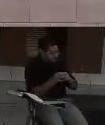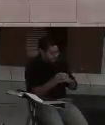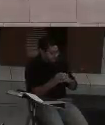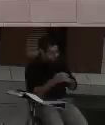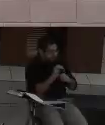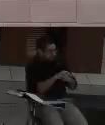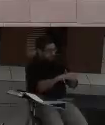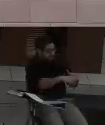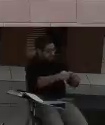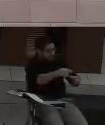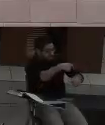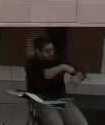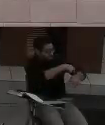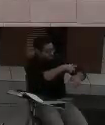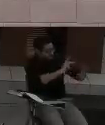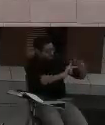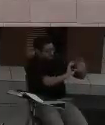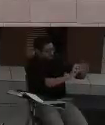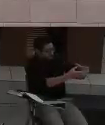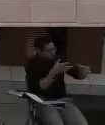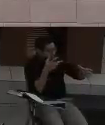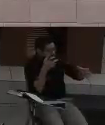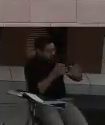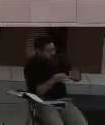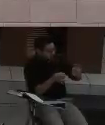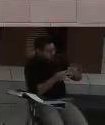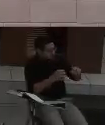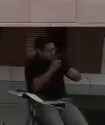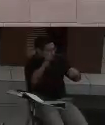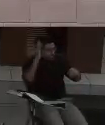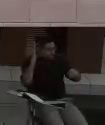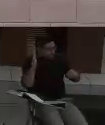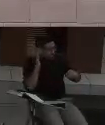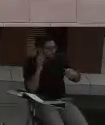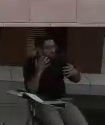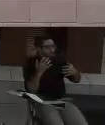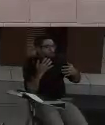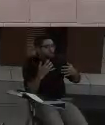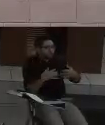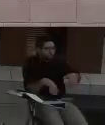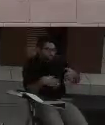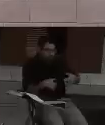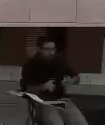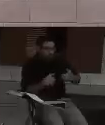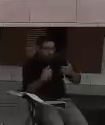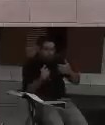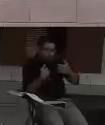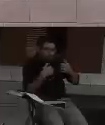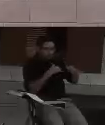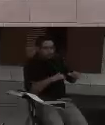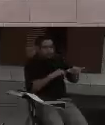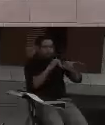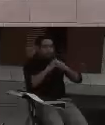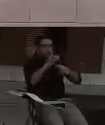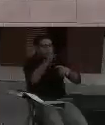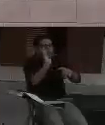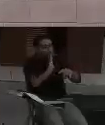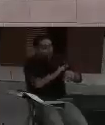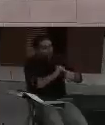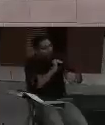to be a powerful people, to live the very character of God. He was calling them to be